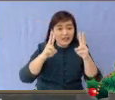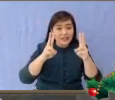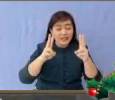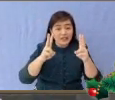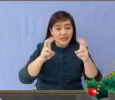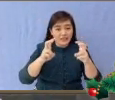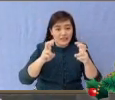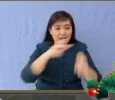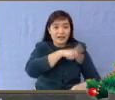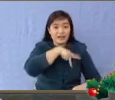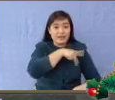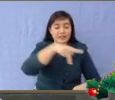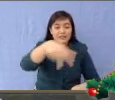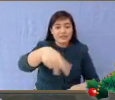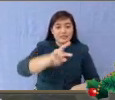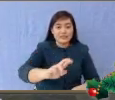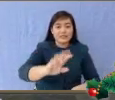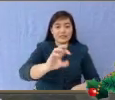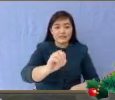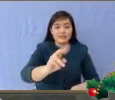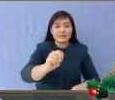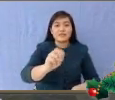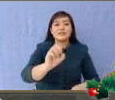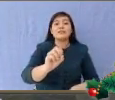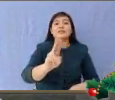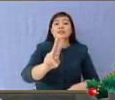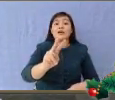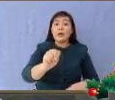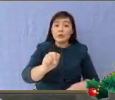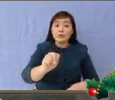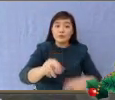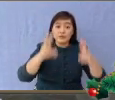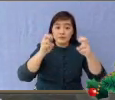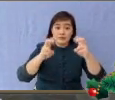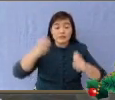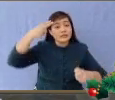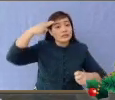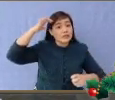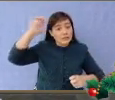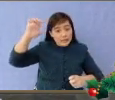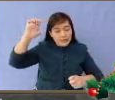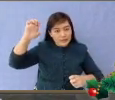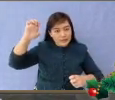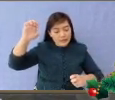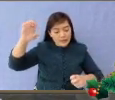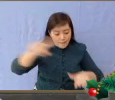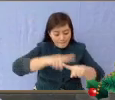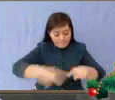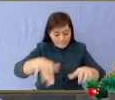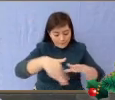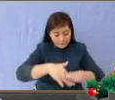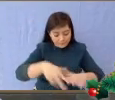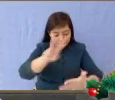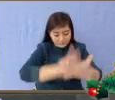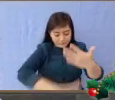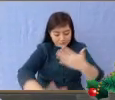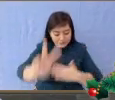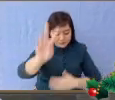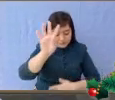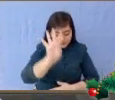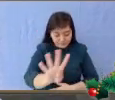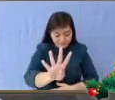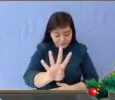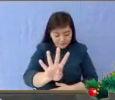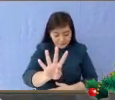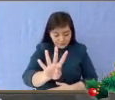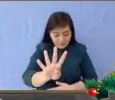Mas malapit na ngayon. Yung mismong kausap niya na ngayon, yung kanyang tinutukoy. Okay? I will fear no evil, for